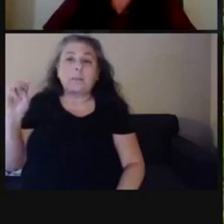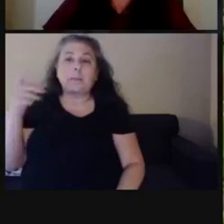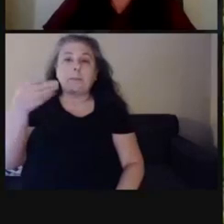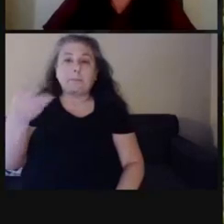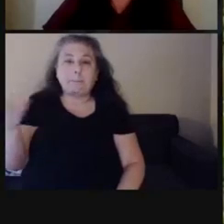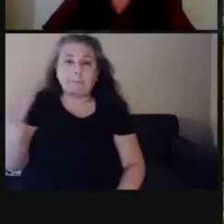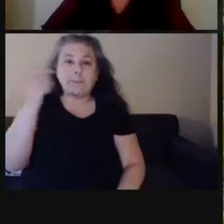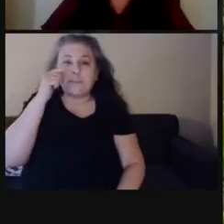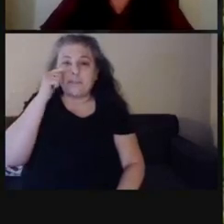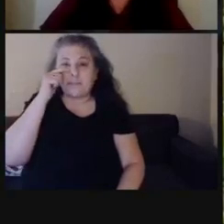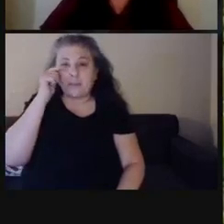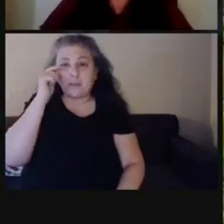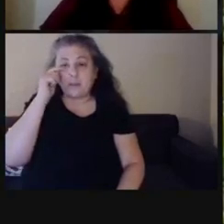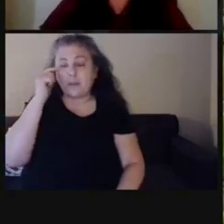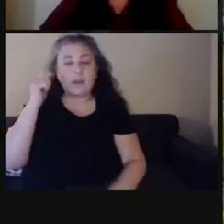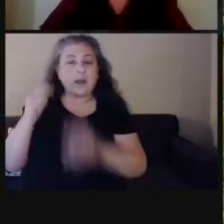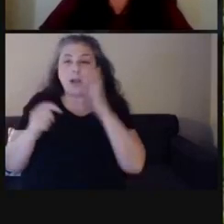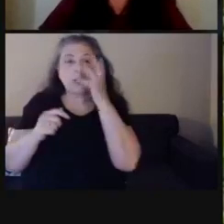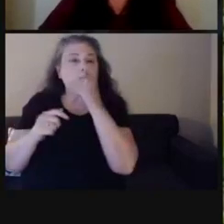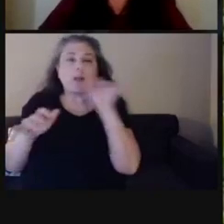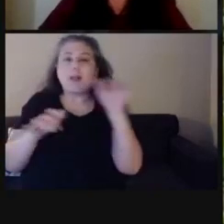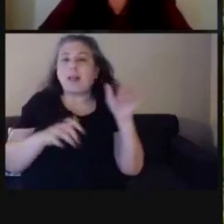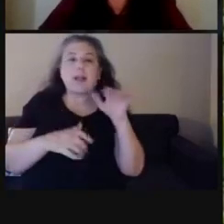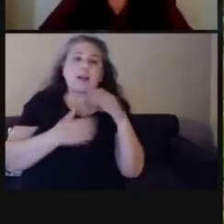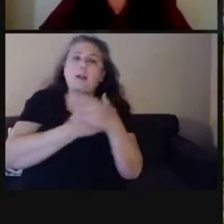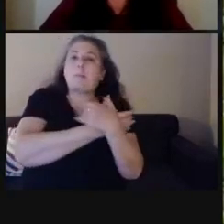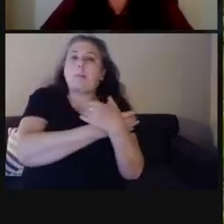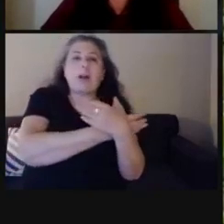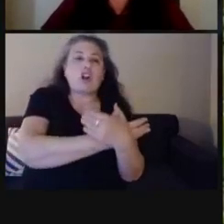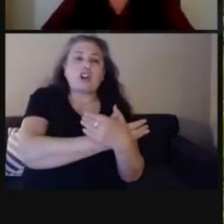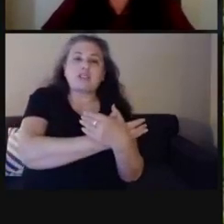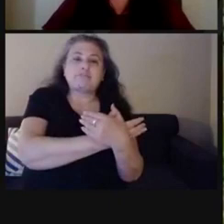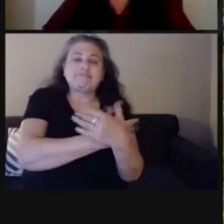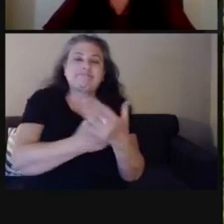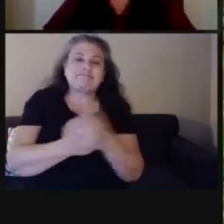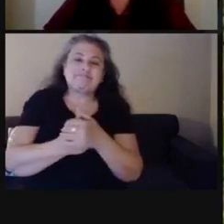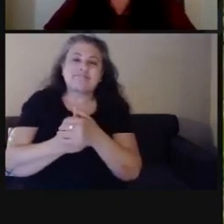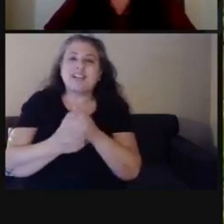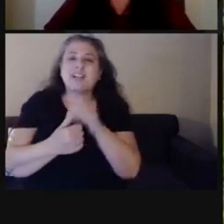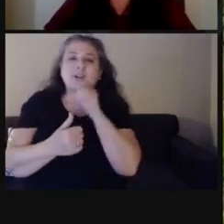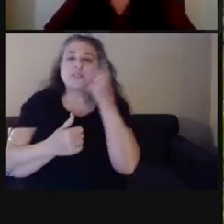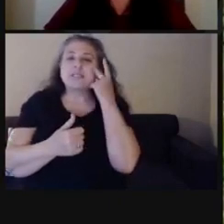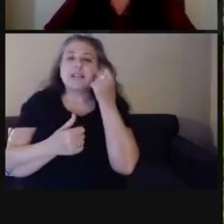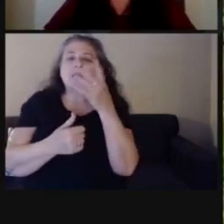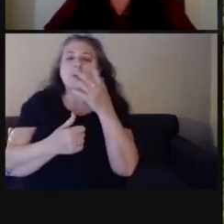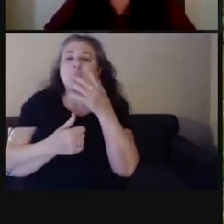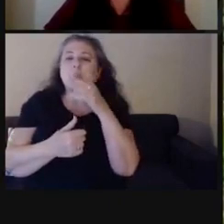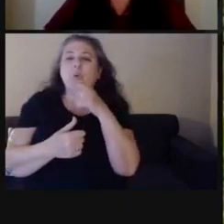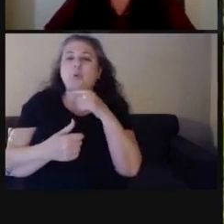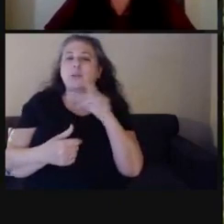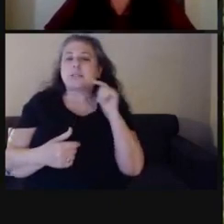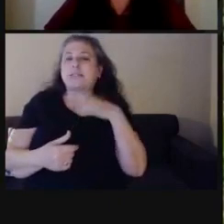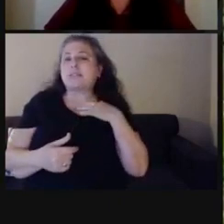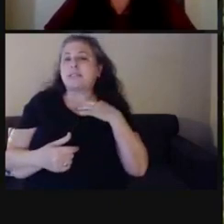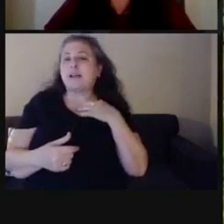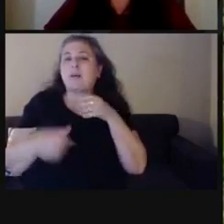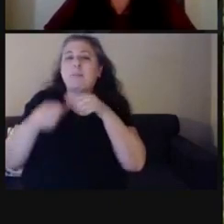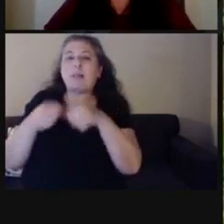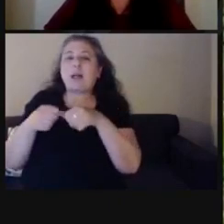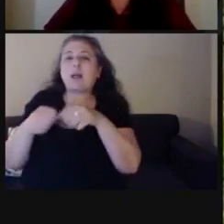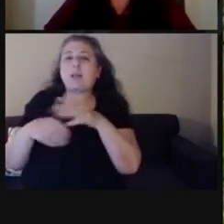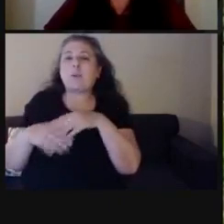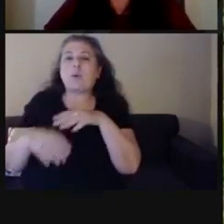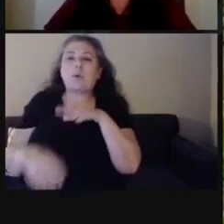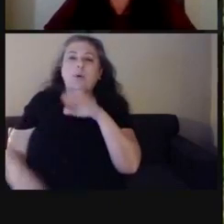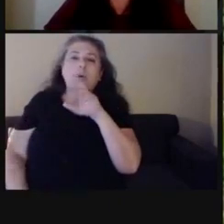And they're not as pretty. So I don't see anyone walking around with t-shirts saying plant more